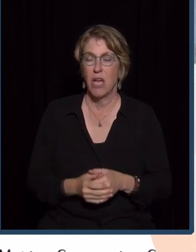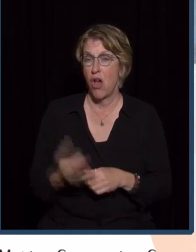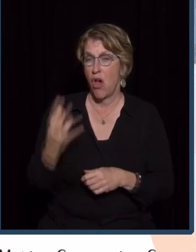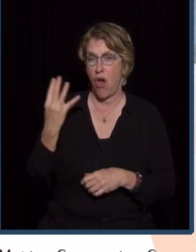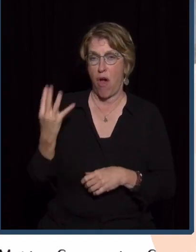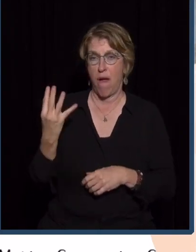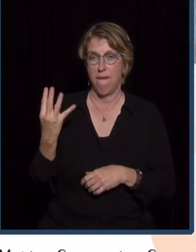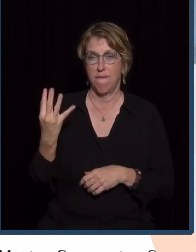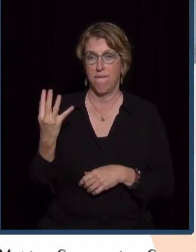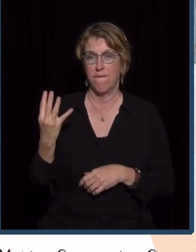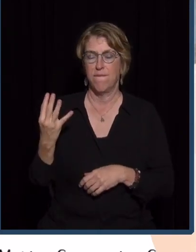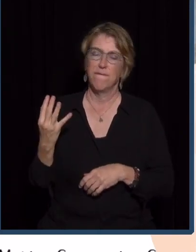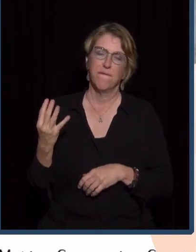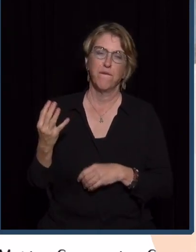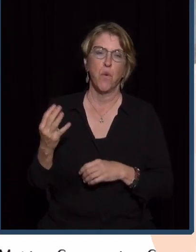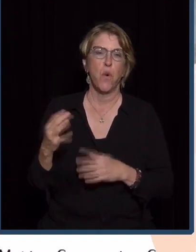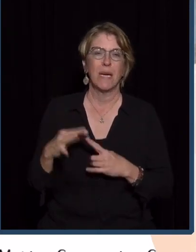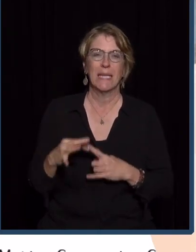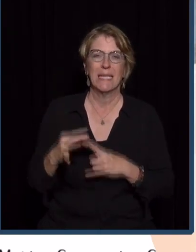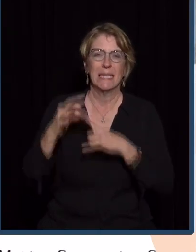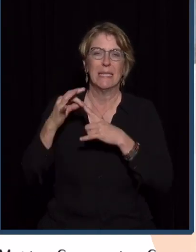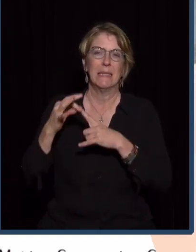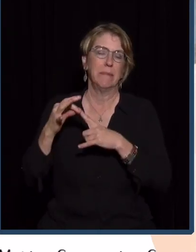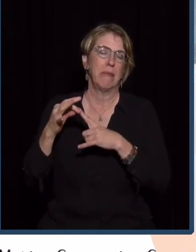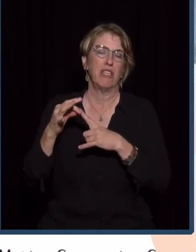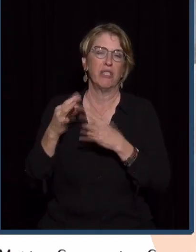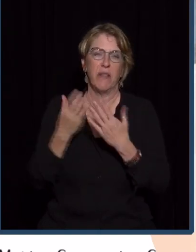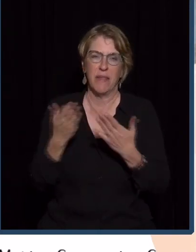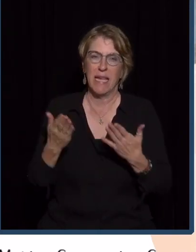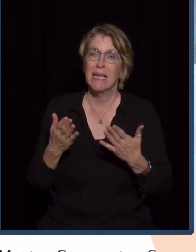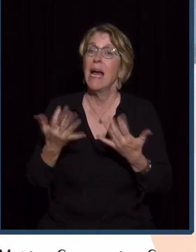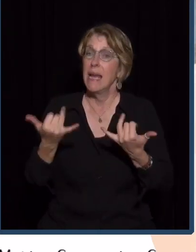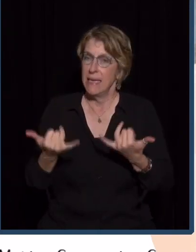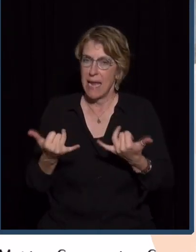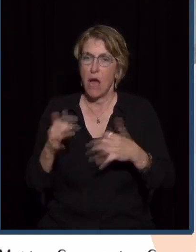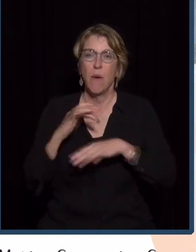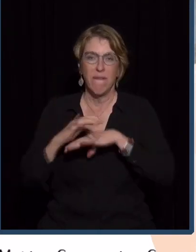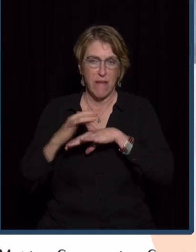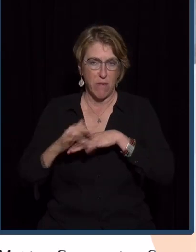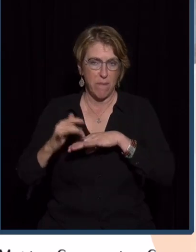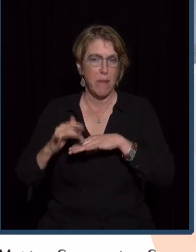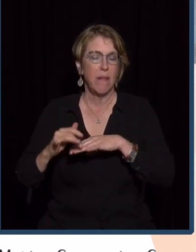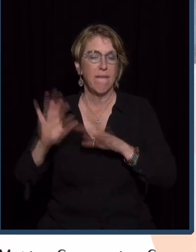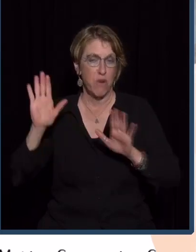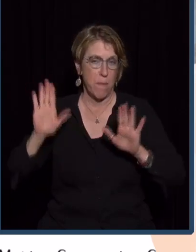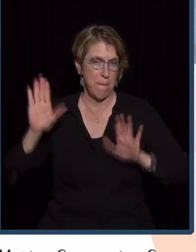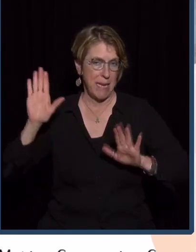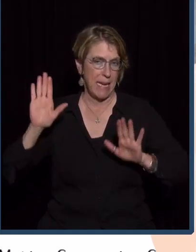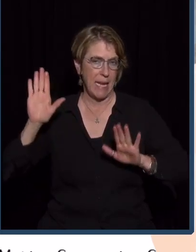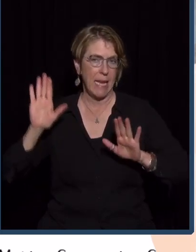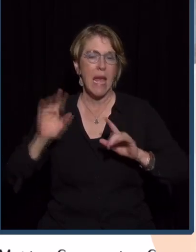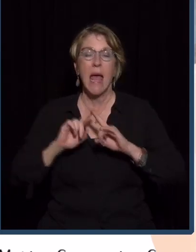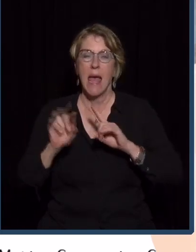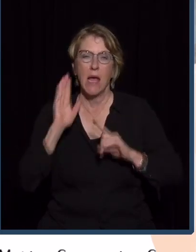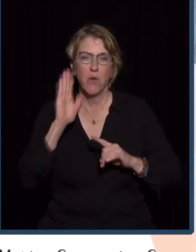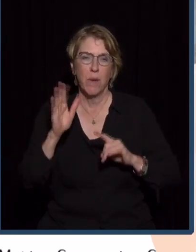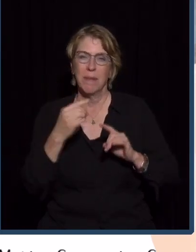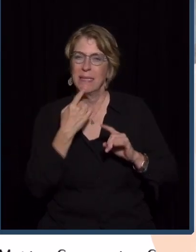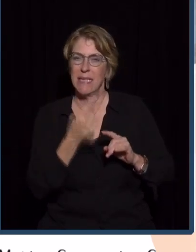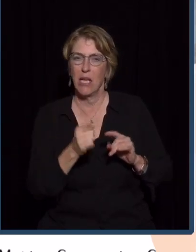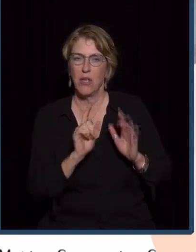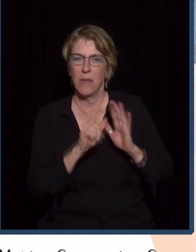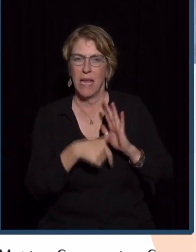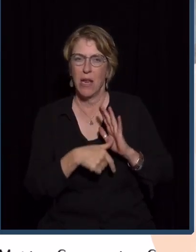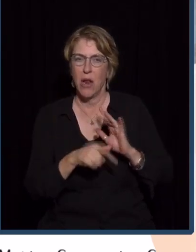items just officially opened for bidding, and we will highlight those later in the program, but the time to bid on those is